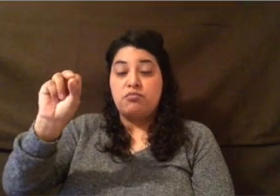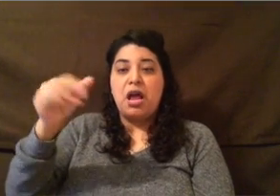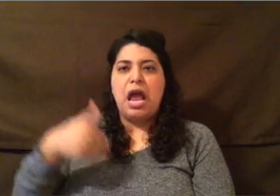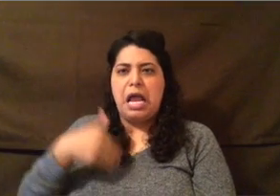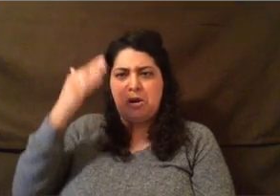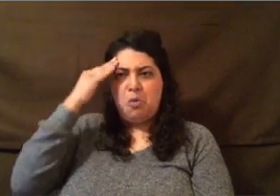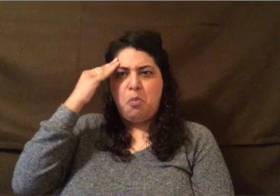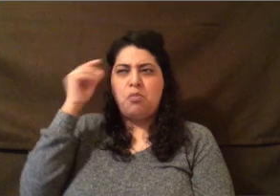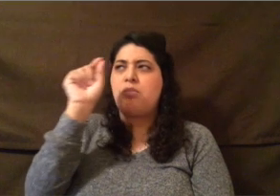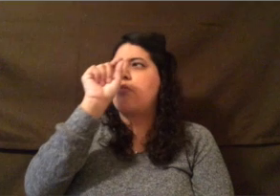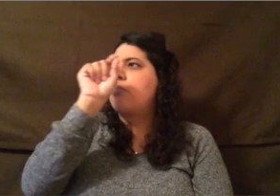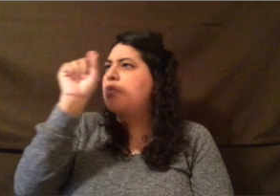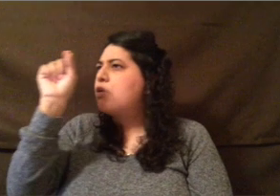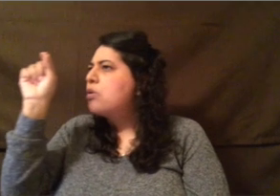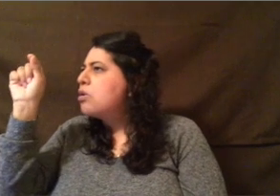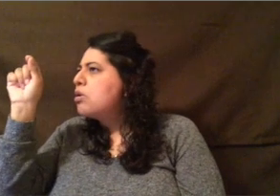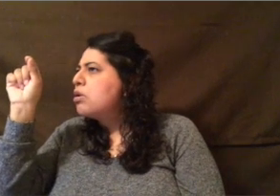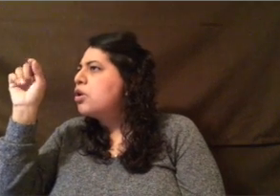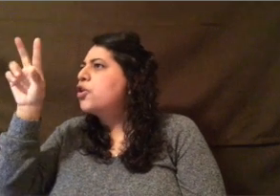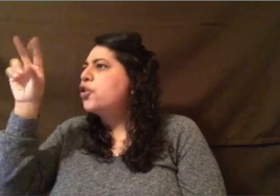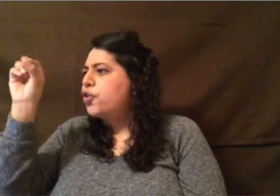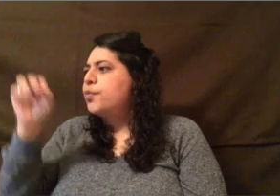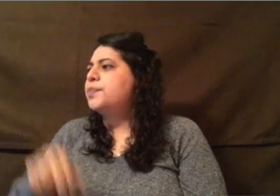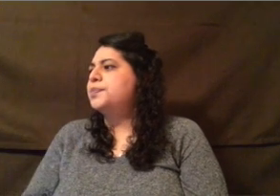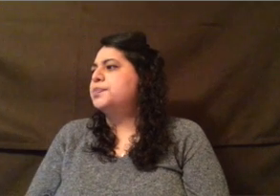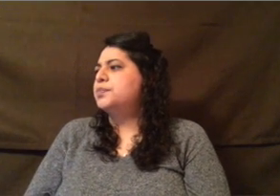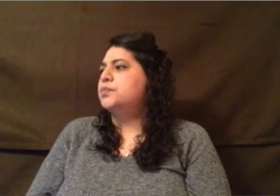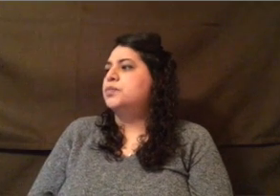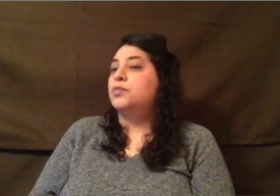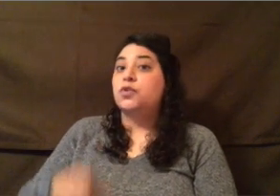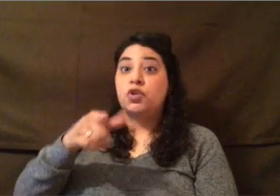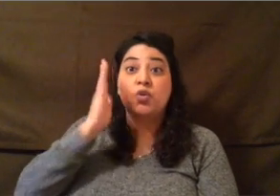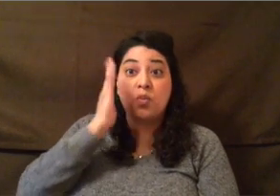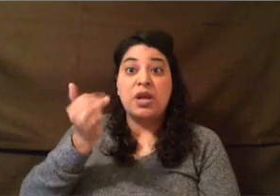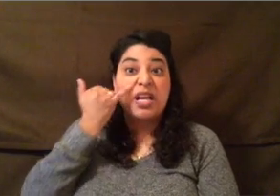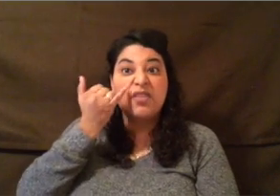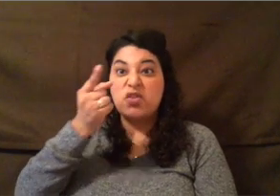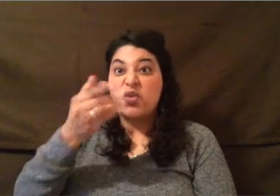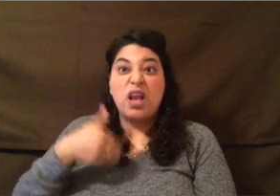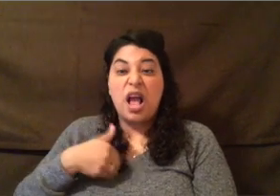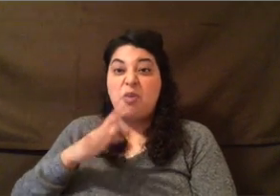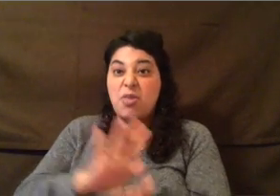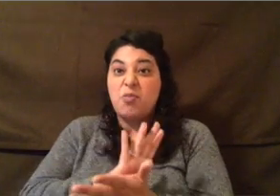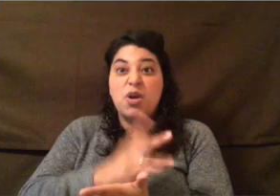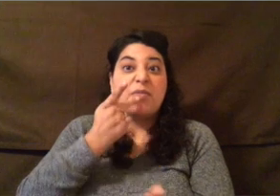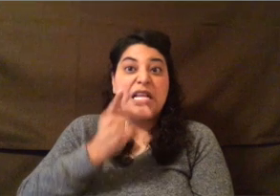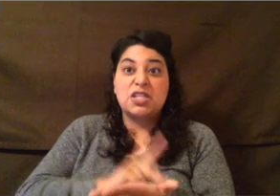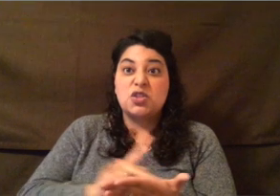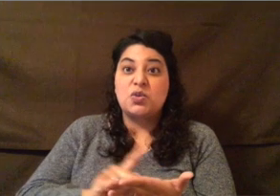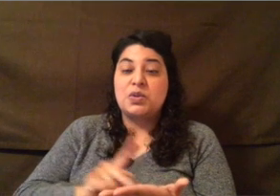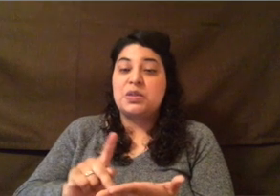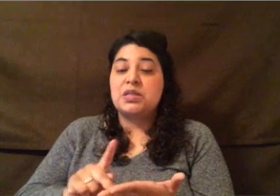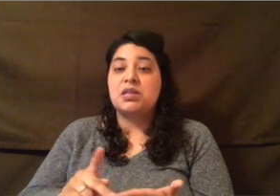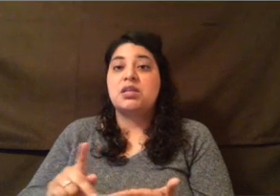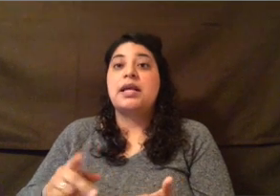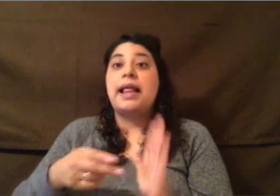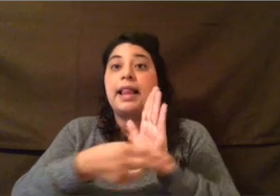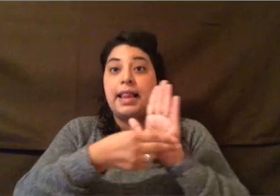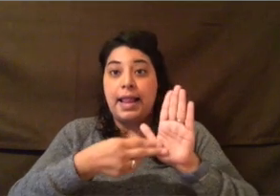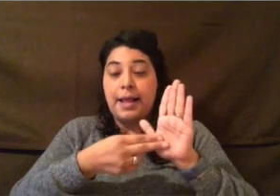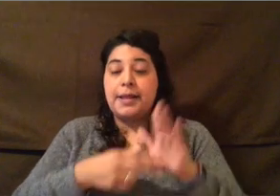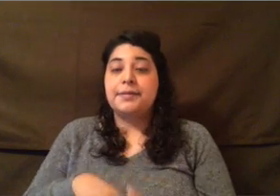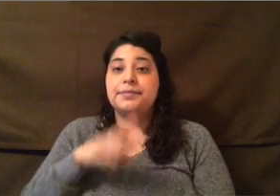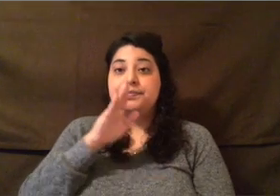Okay, so all I'm doing is labeling it. This is what you would do if you had paper and pencil. Okay. I'm going to label it. Now over